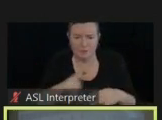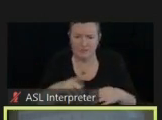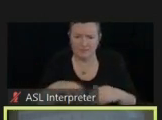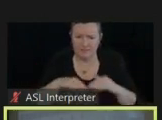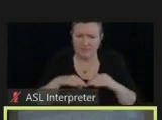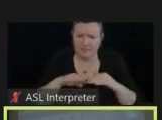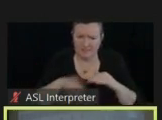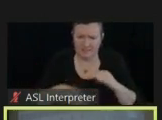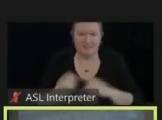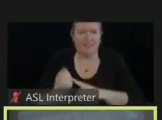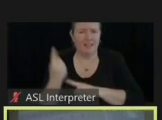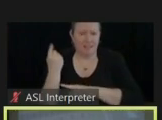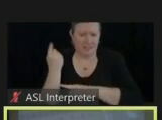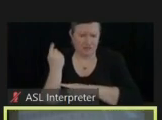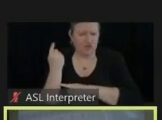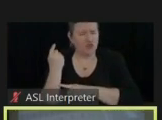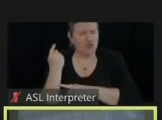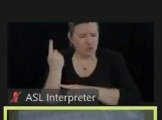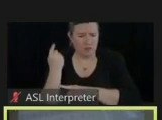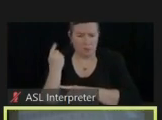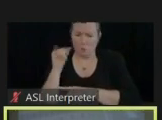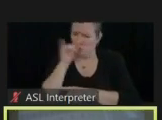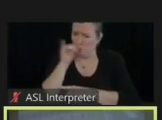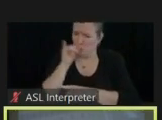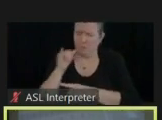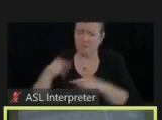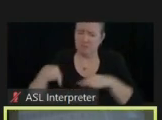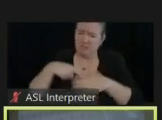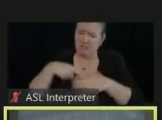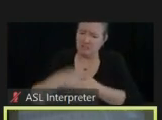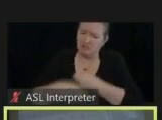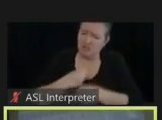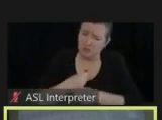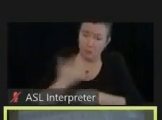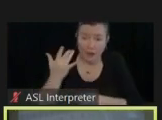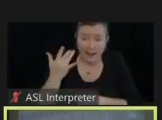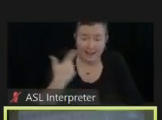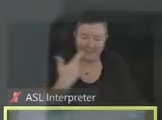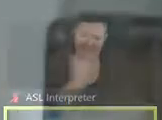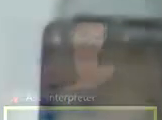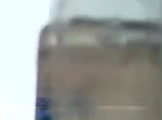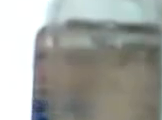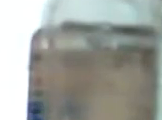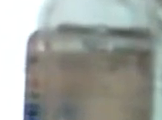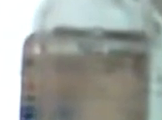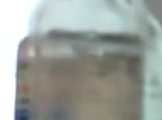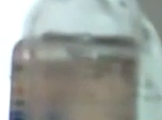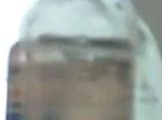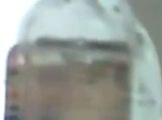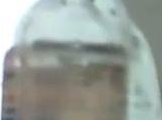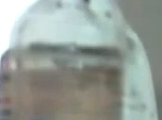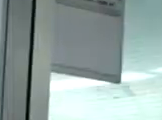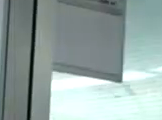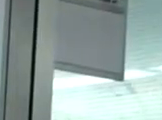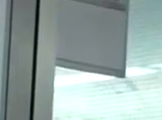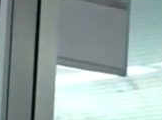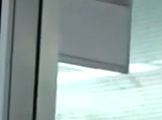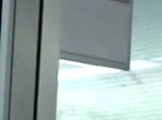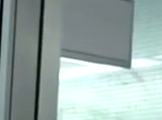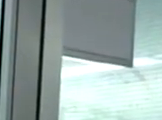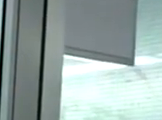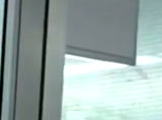vaccines, I might add. But keeping our healthcare system strong remains a paramount concern. Connecticut reported